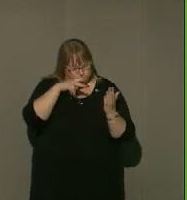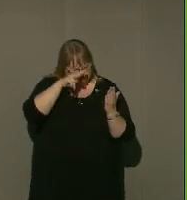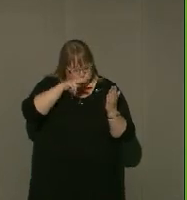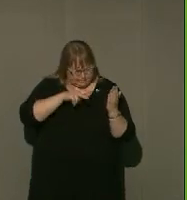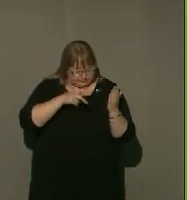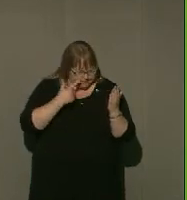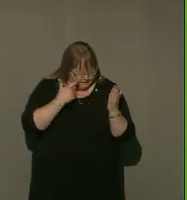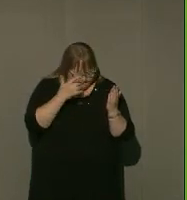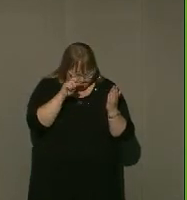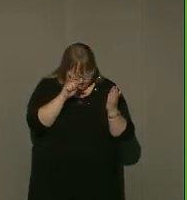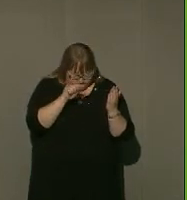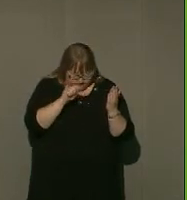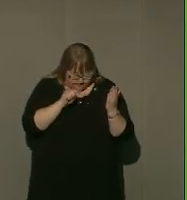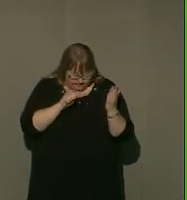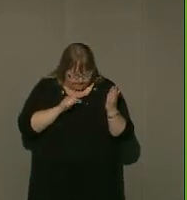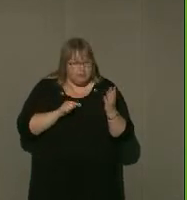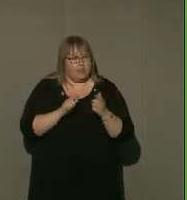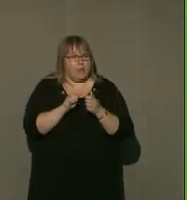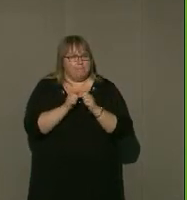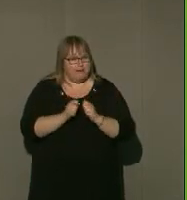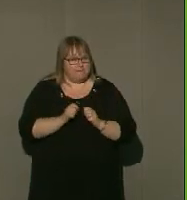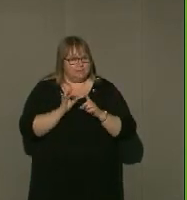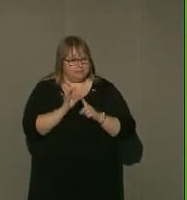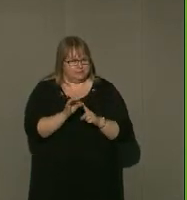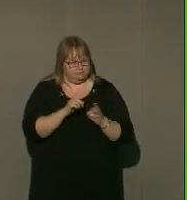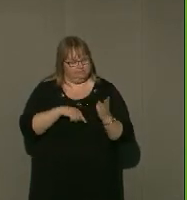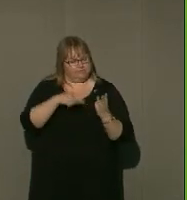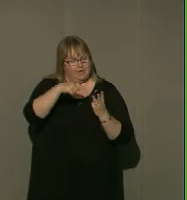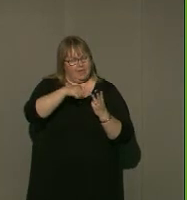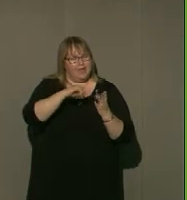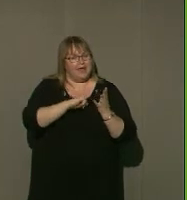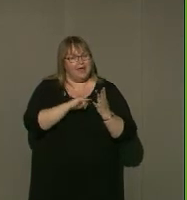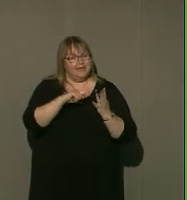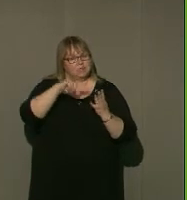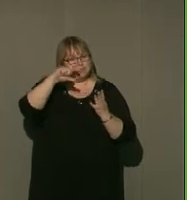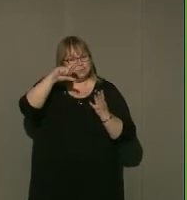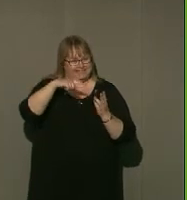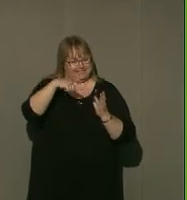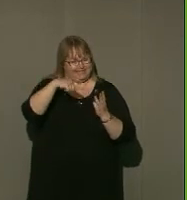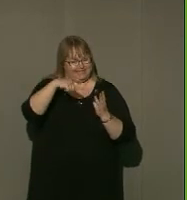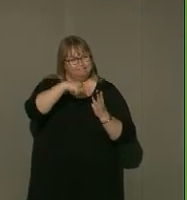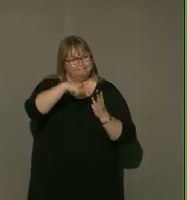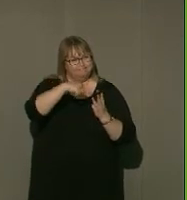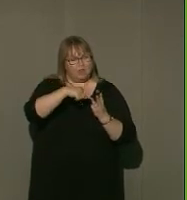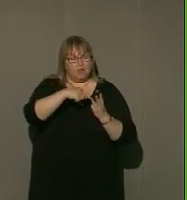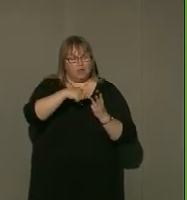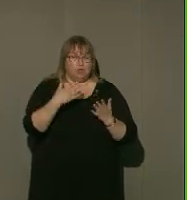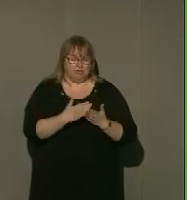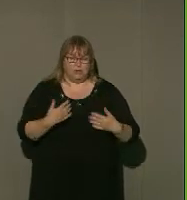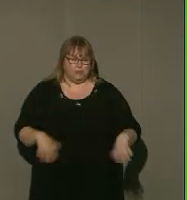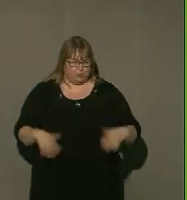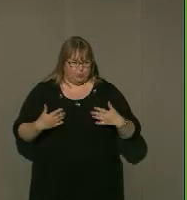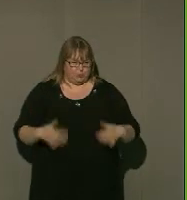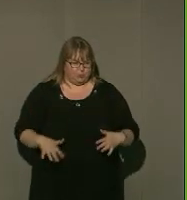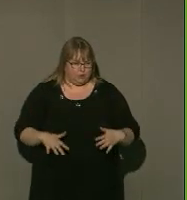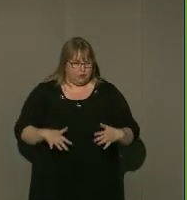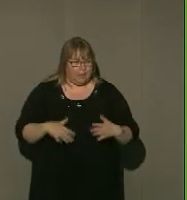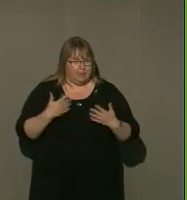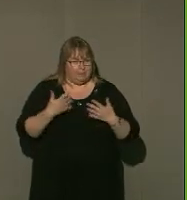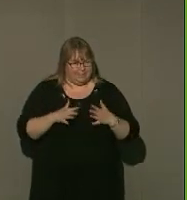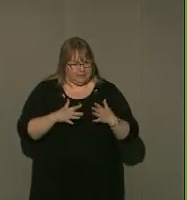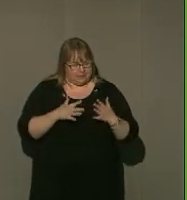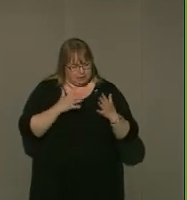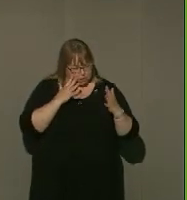carefully and propose amendments, and SOC, who extraordinarily kind of worked their way through all of